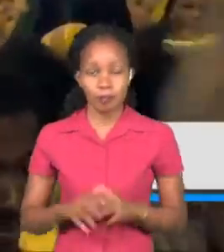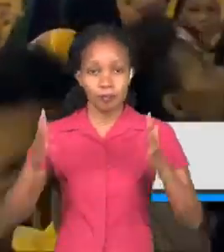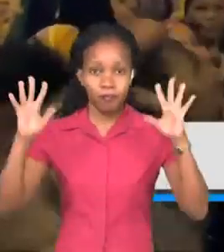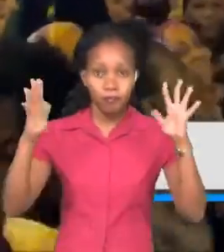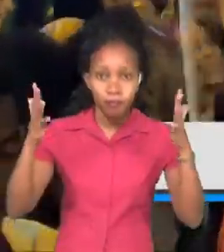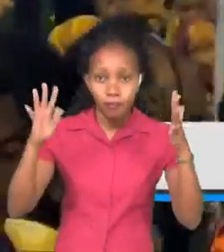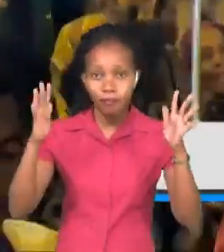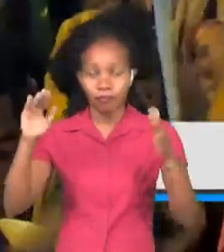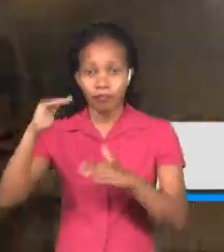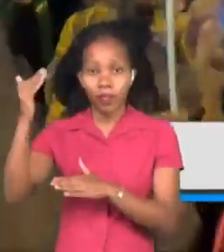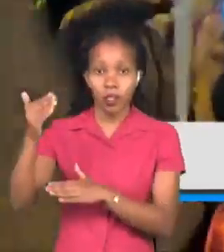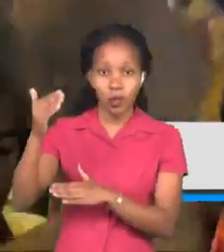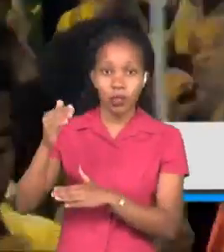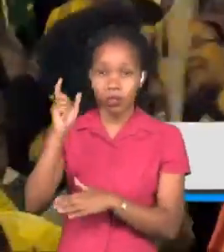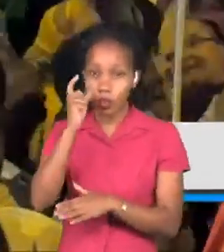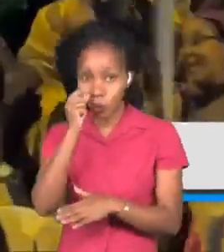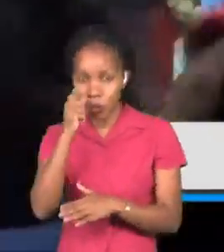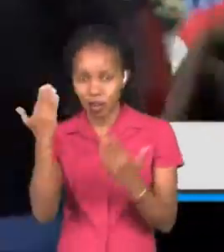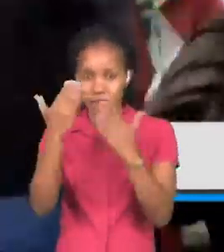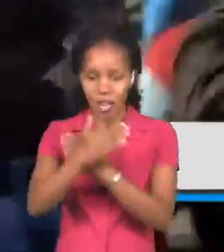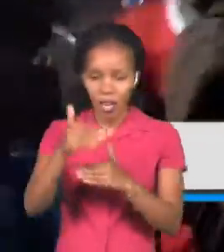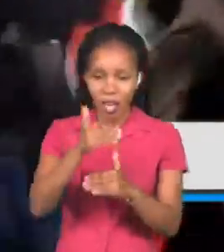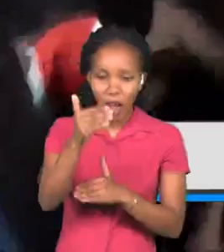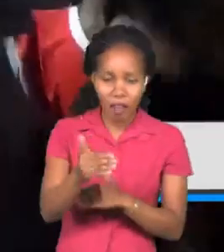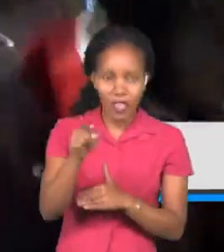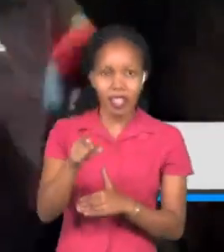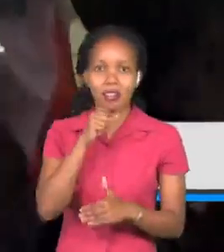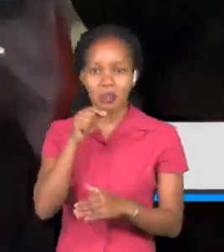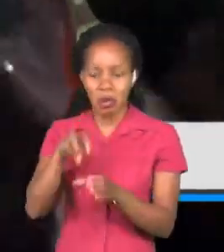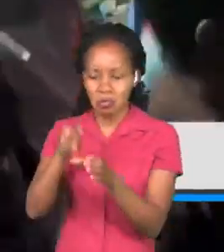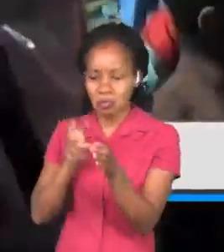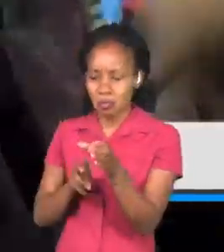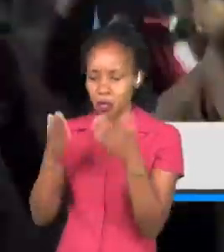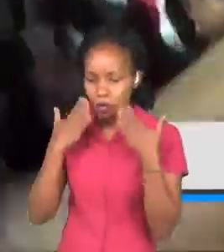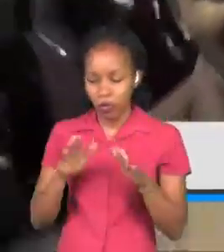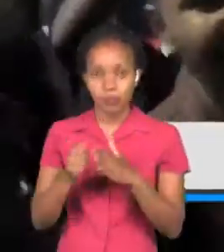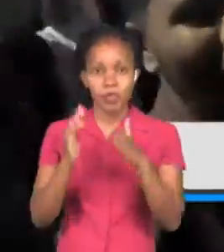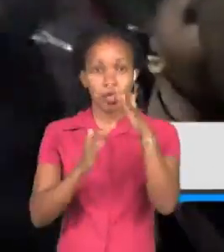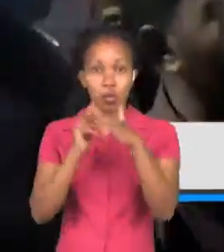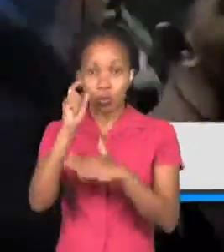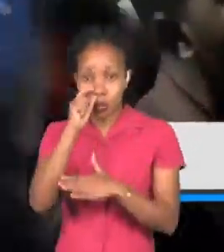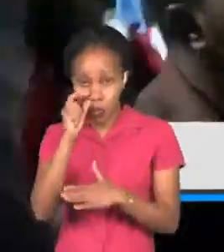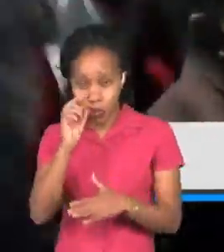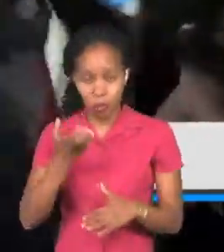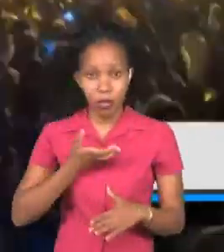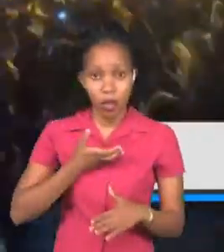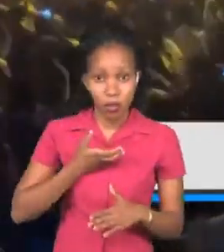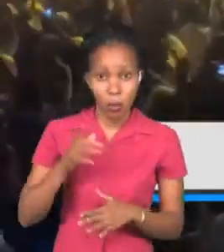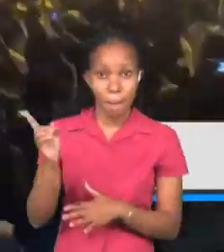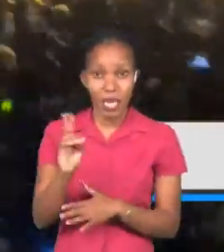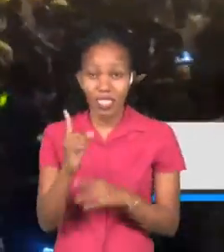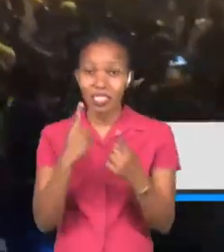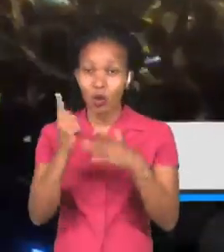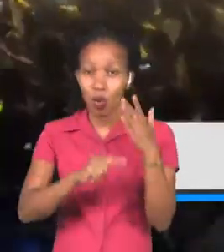Celebrations erupted on the streets of Khartoum overnight after Ibn Auf's resignation. The new head of Sudanese Military Council said on Saturday